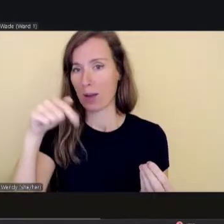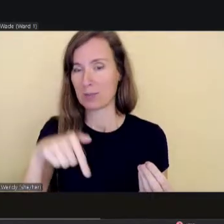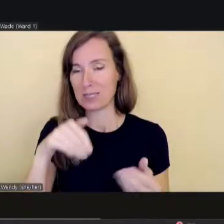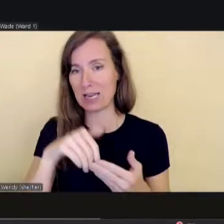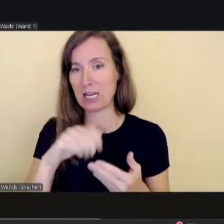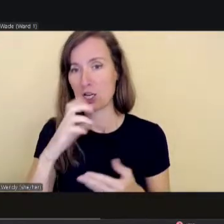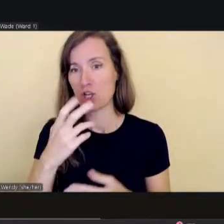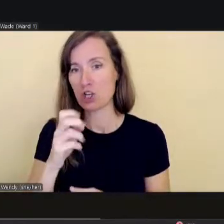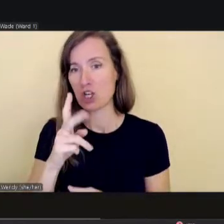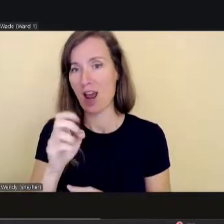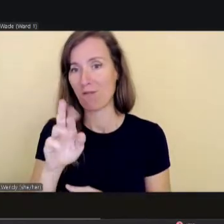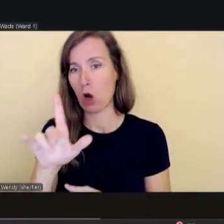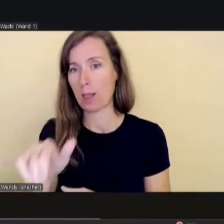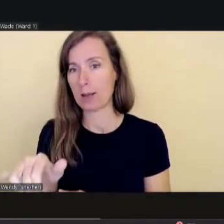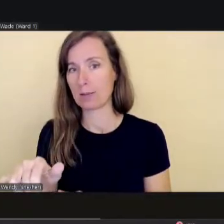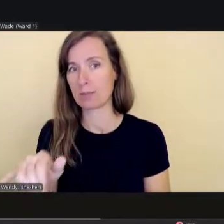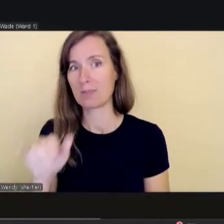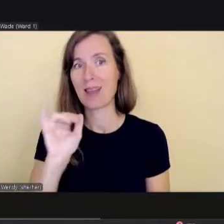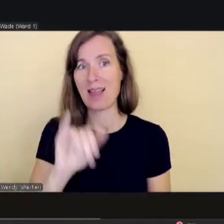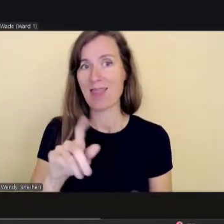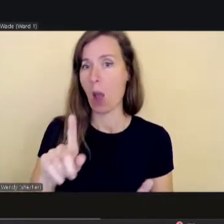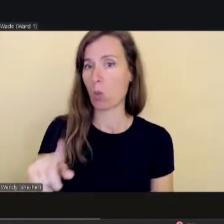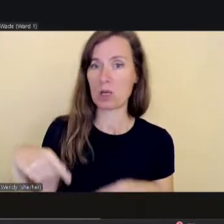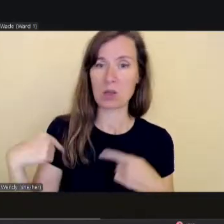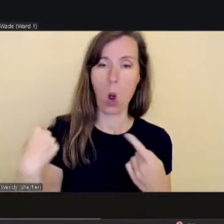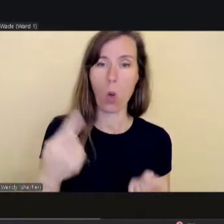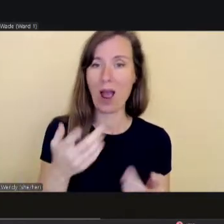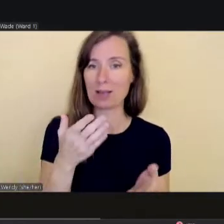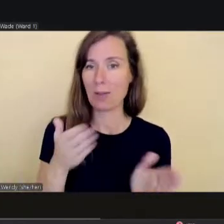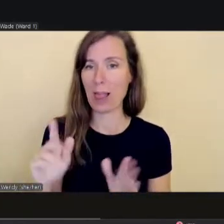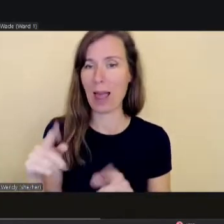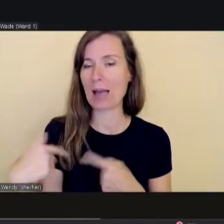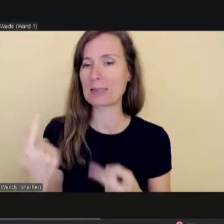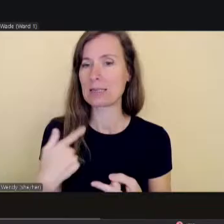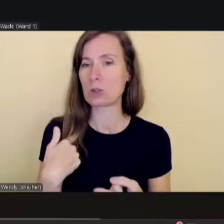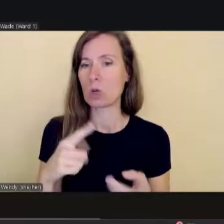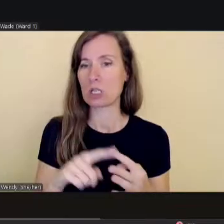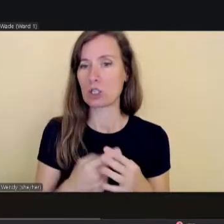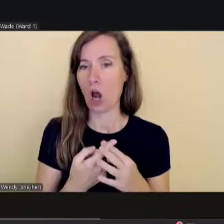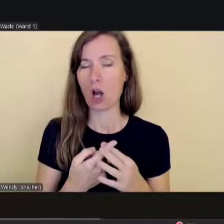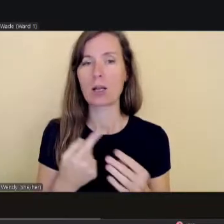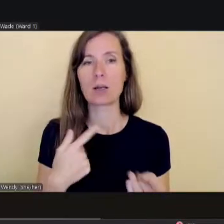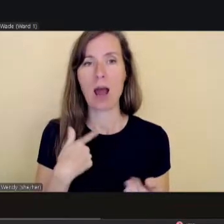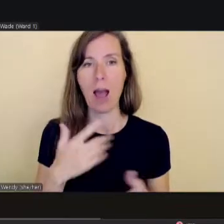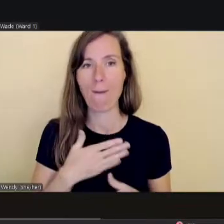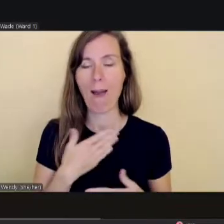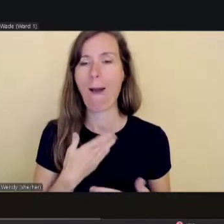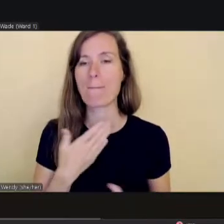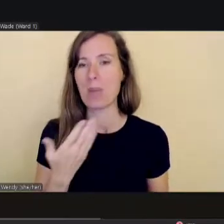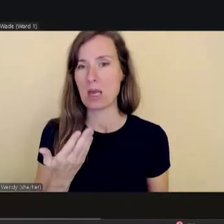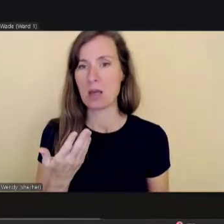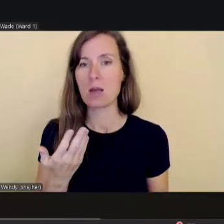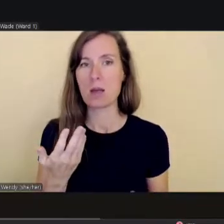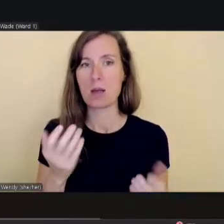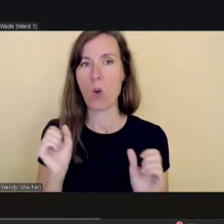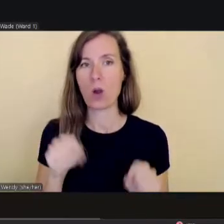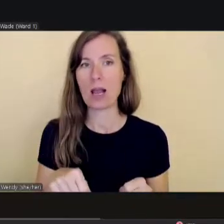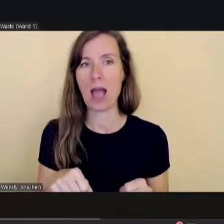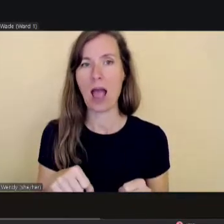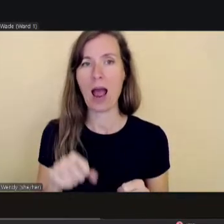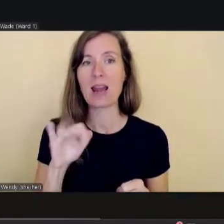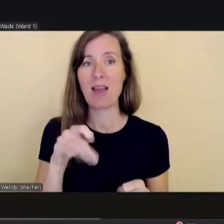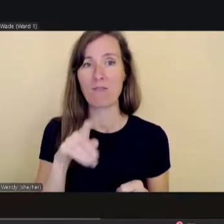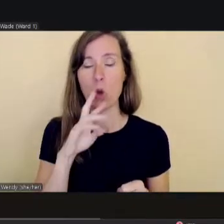This has always been the plan since we started, and I'm very happy that we're at that point. If you are a victim of